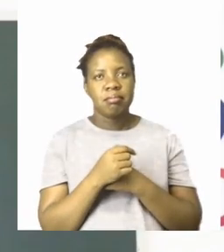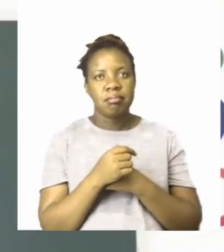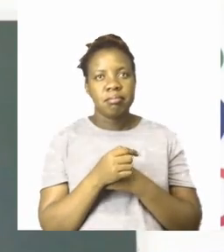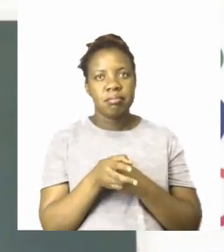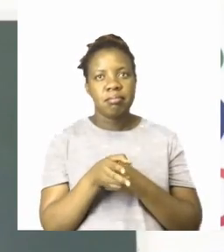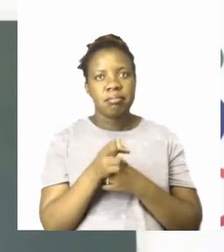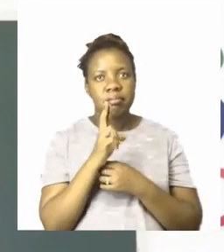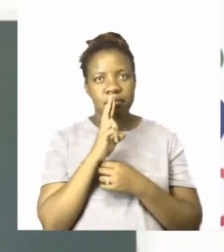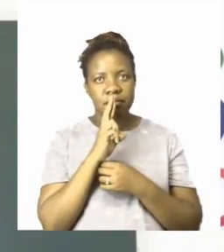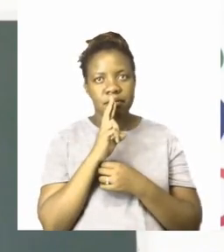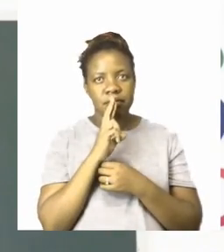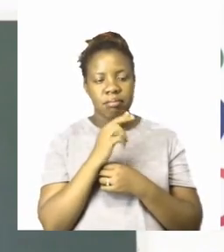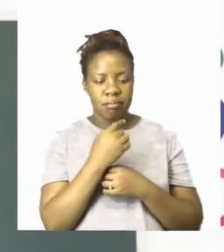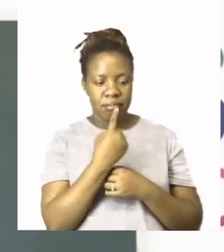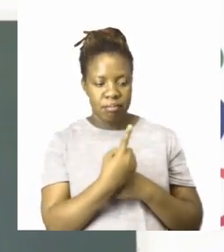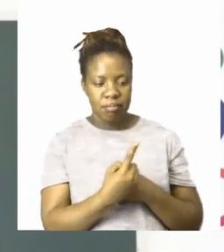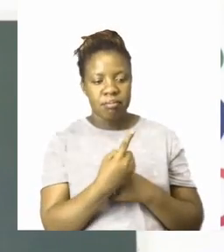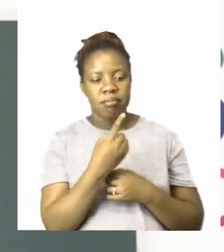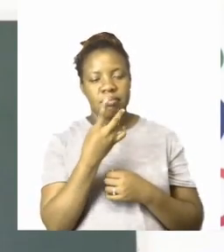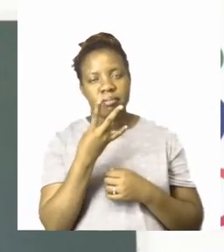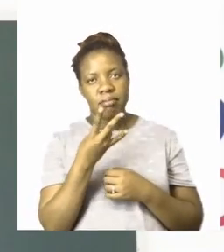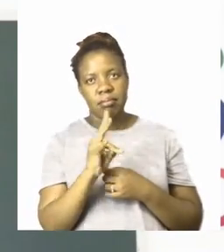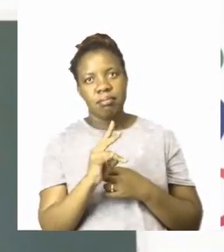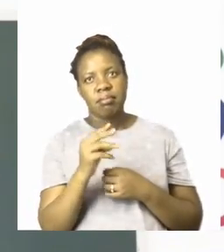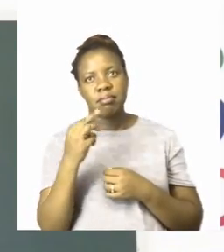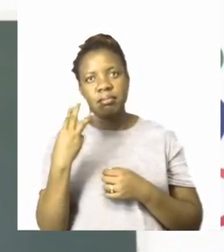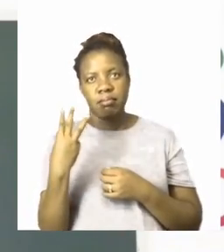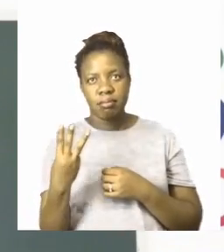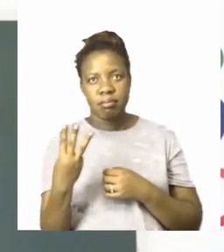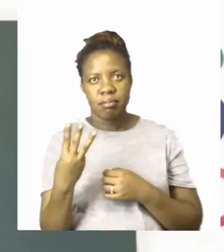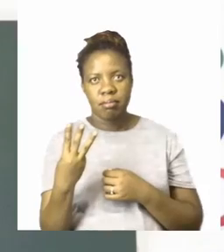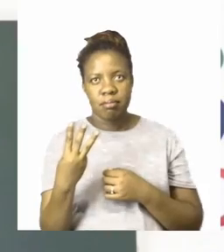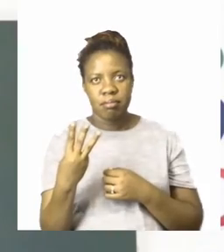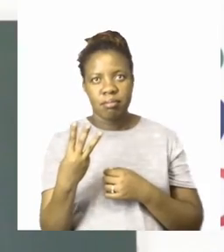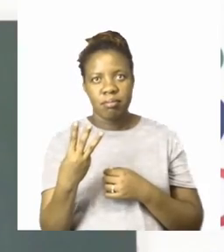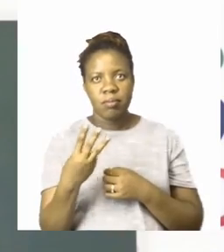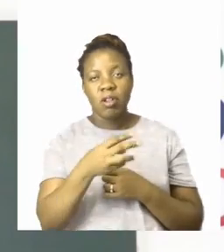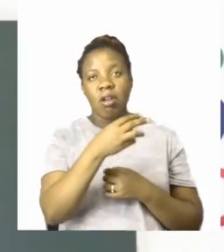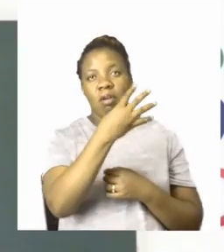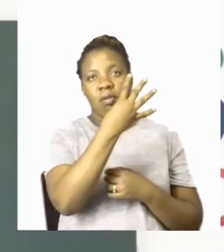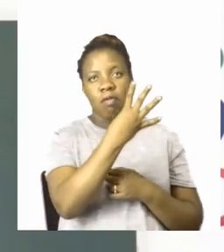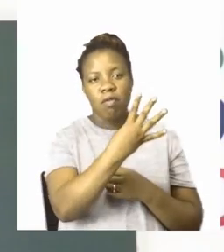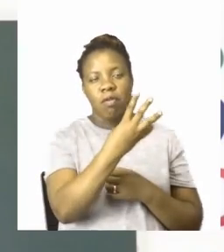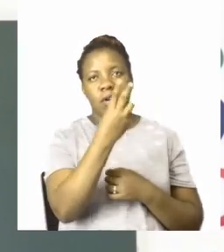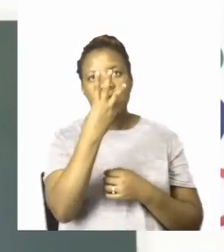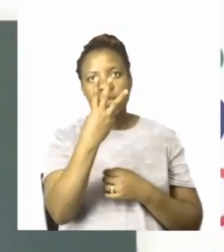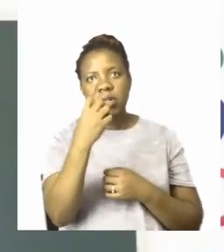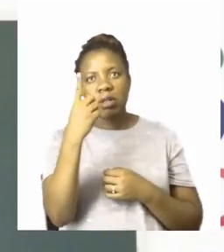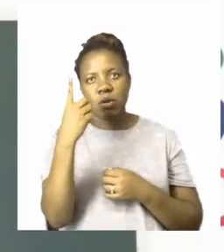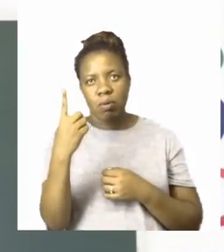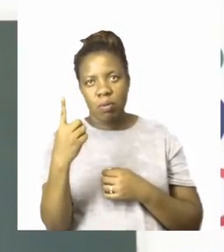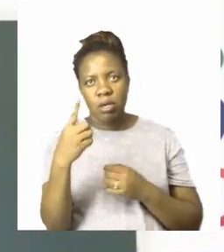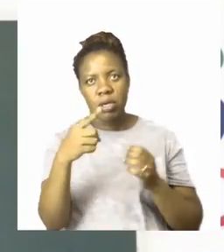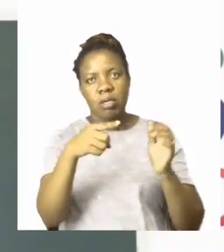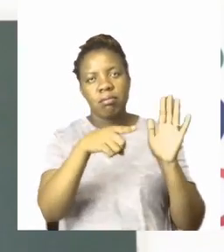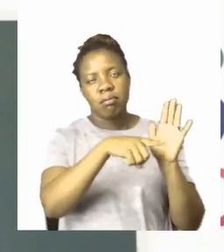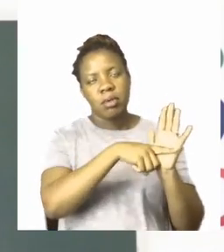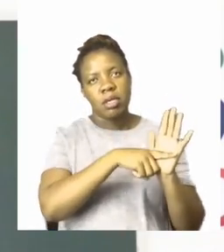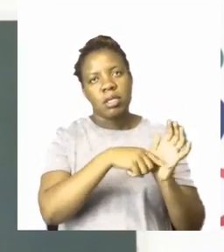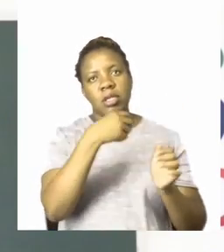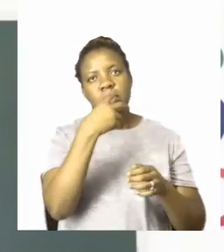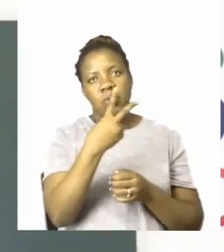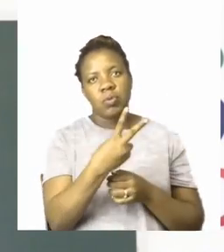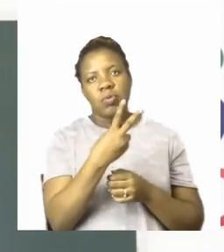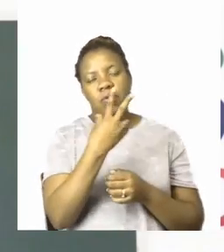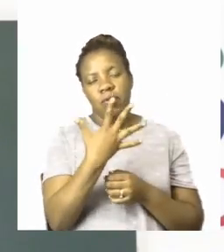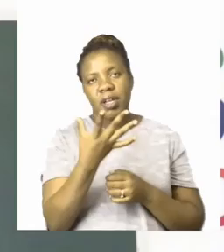is now 173. Right. Now everyone, I